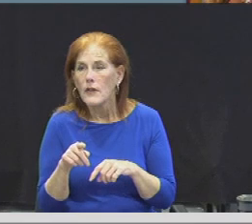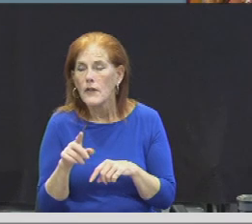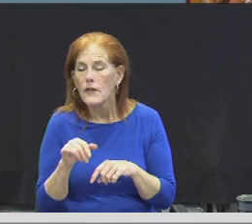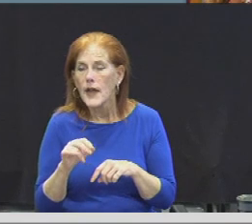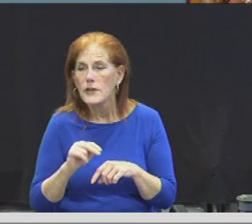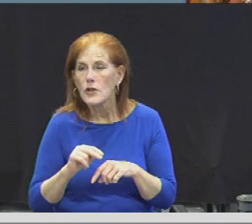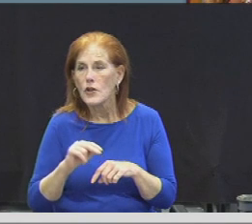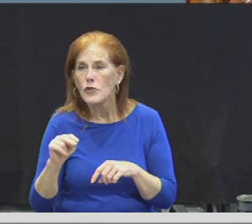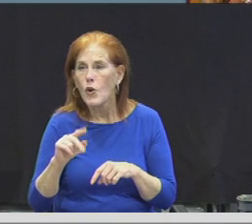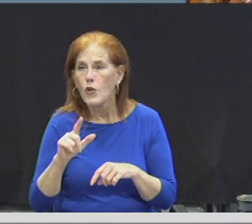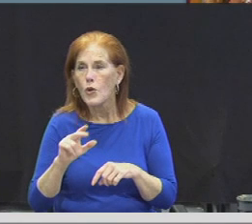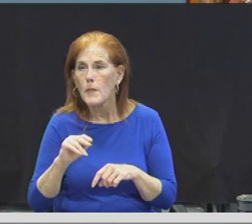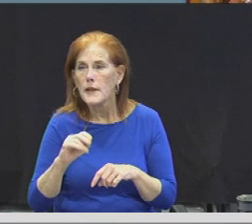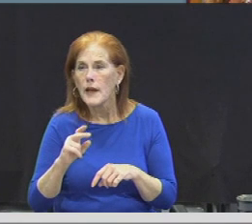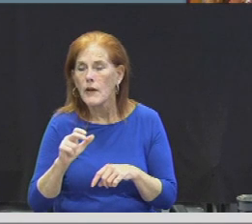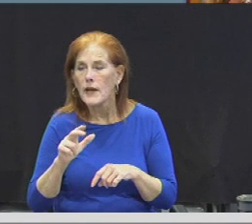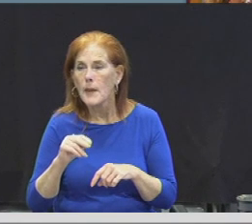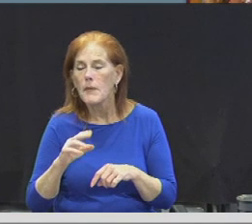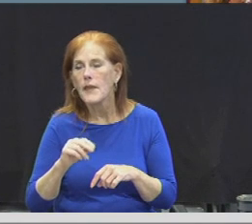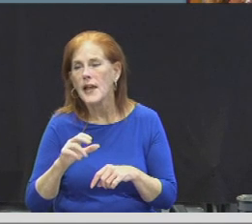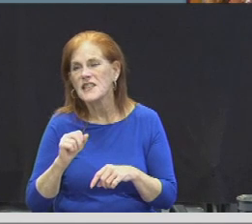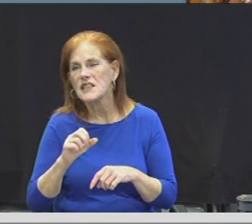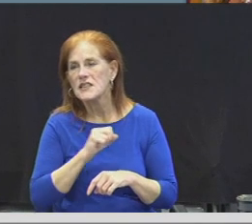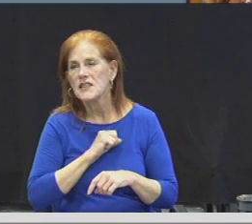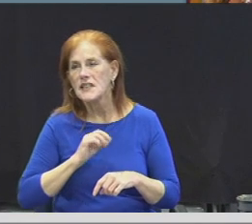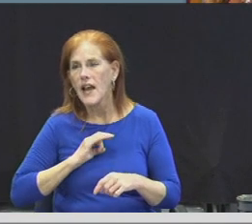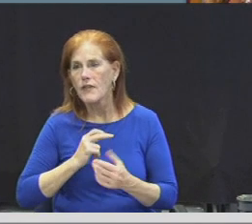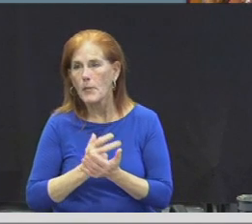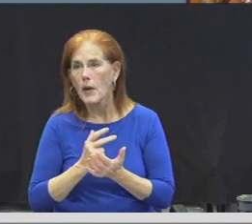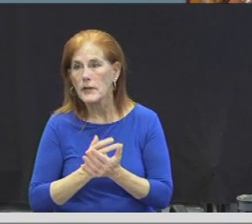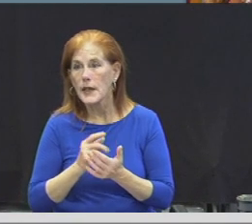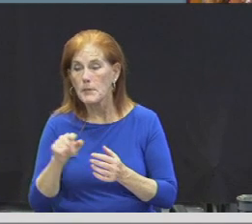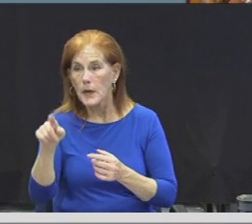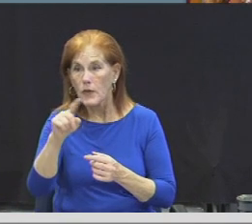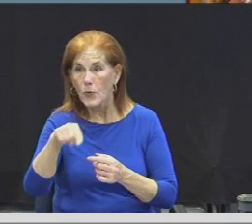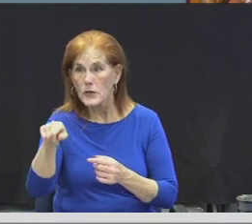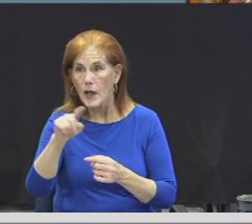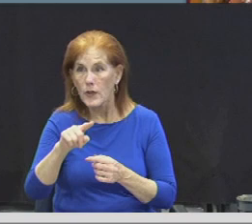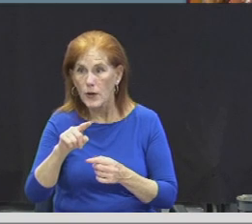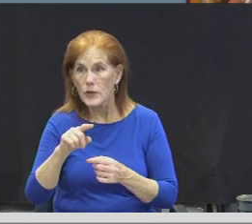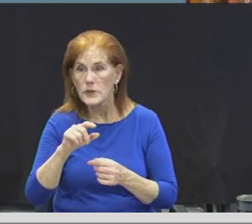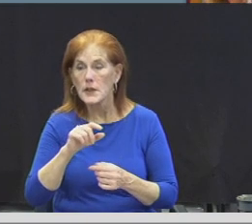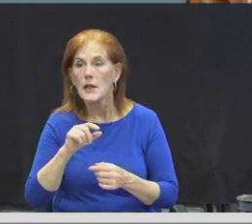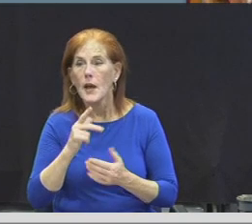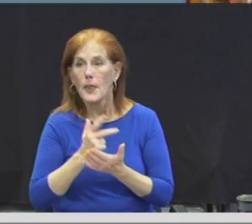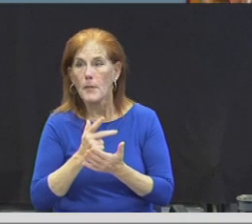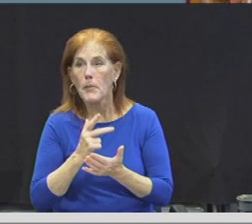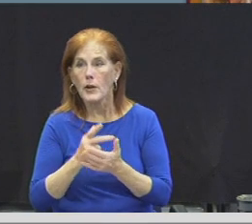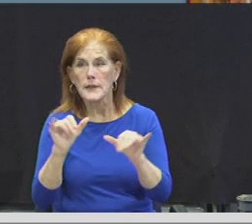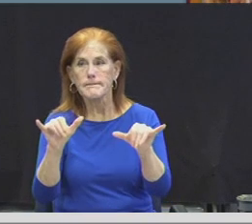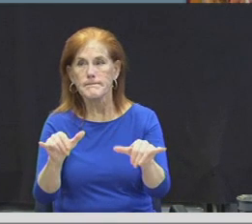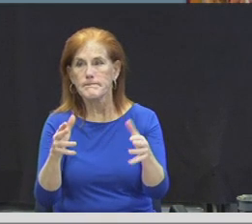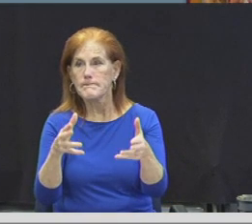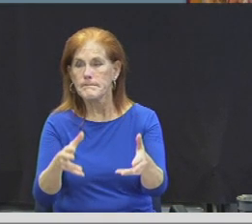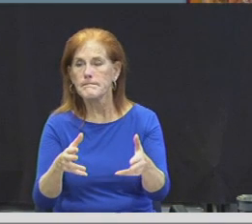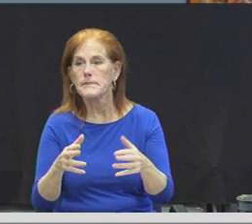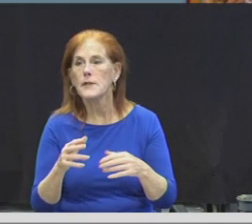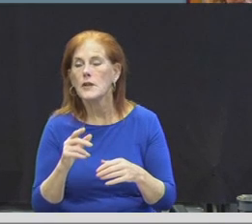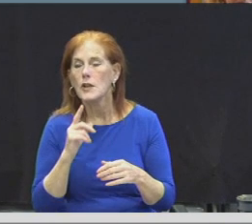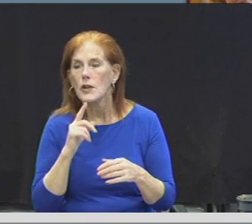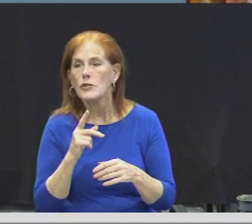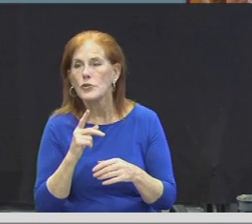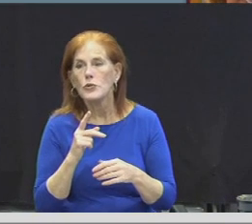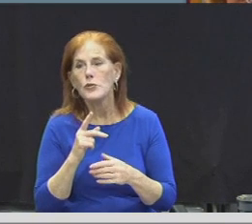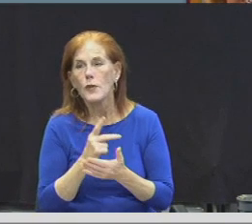one to the north of the Luminarium is for Luminarium staff parking, but these parking areas that are existing remain to serve the